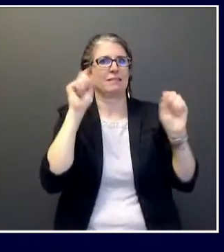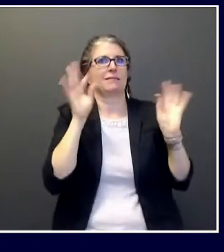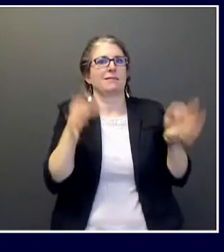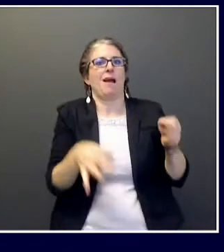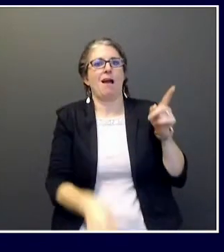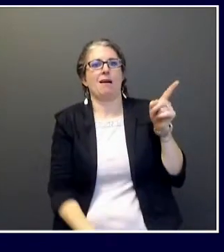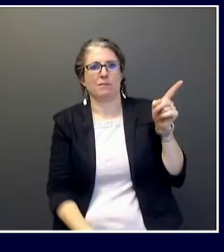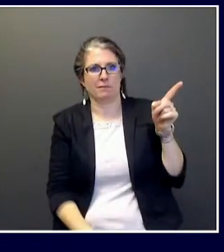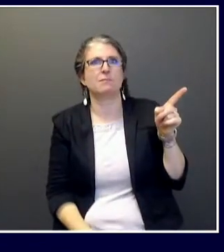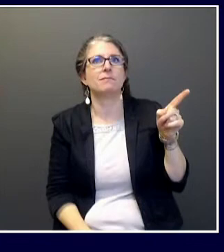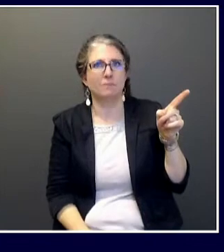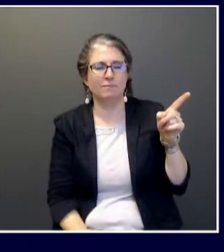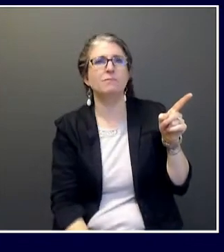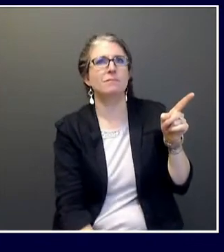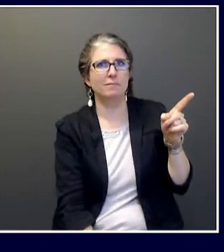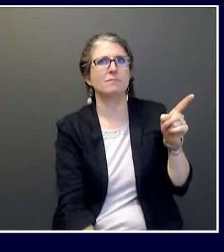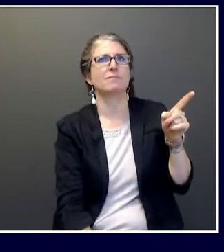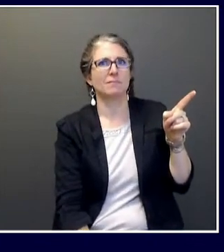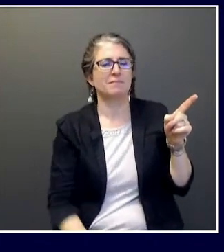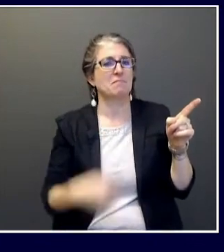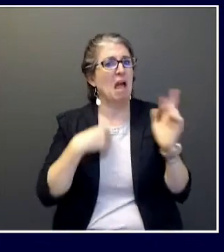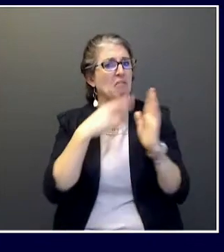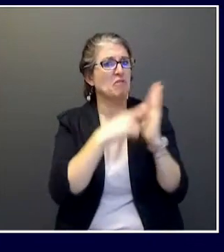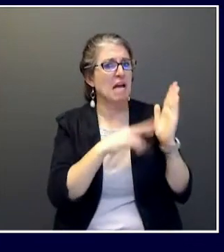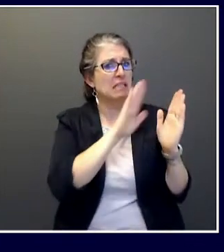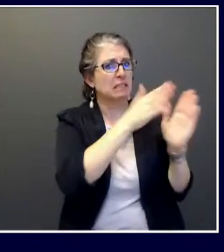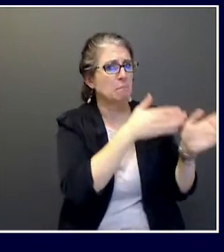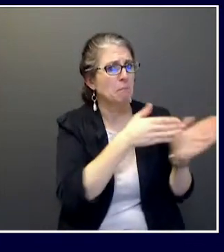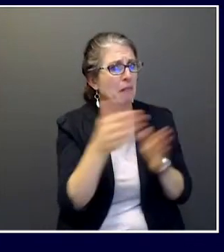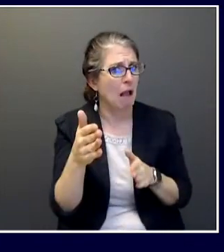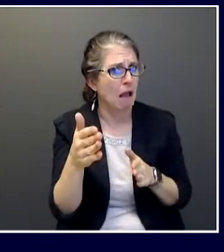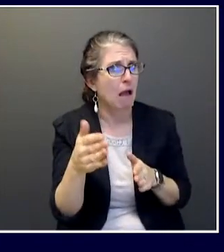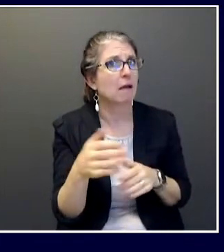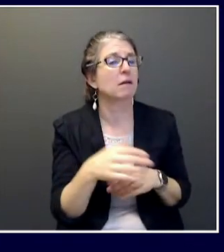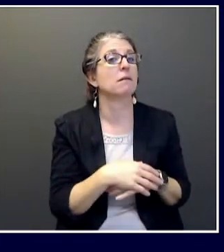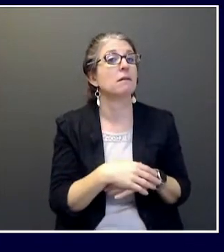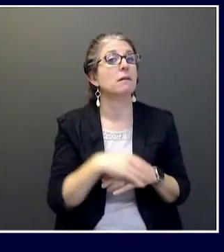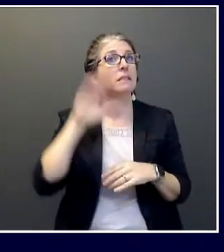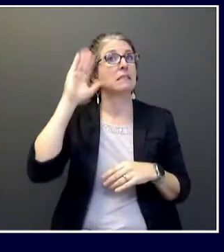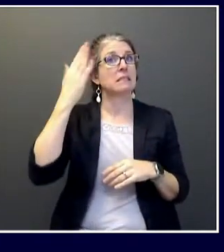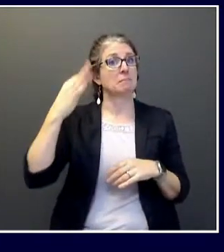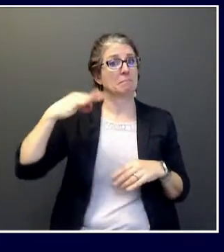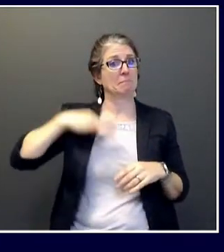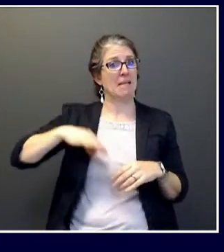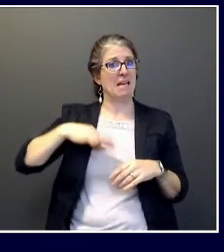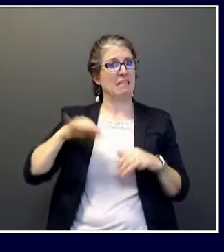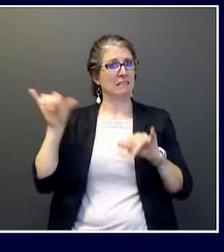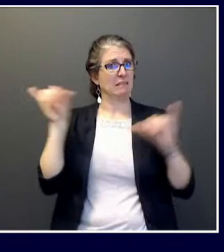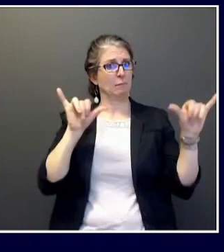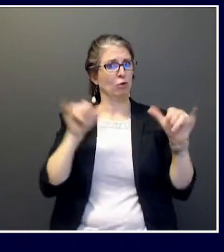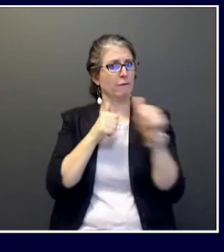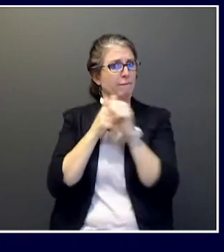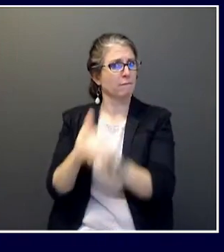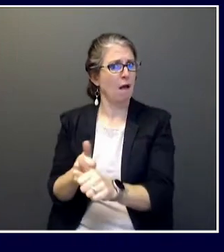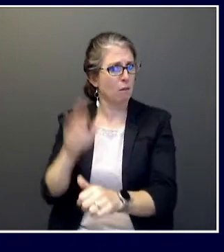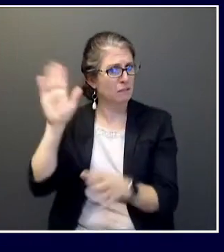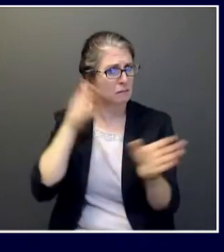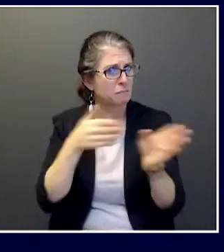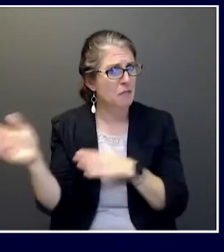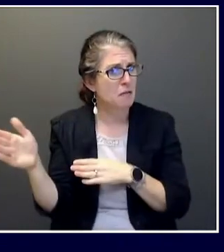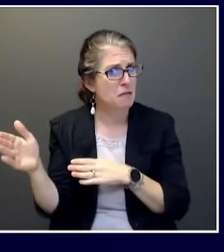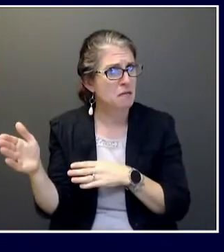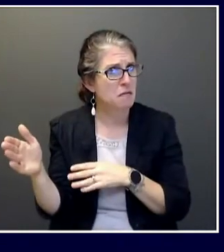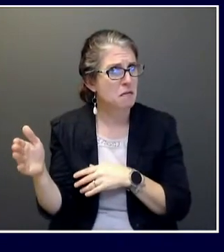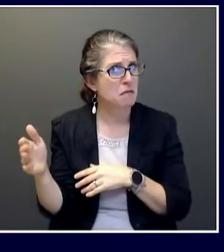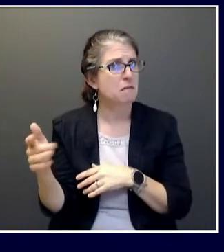some of the things that we're focused on, including, which was similar to what the administration is saying, focusing on schools, pediatrician's office,